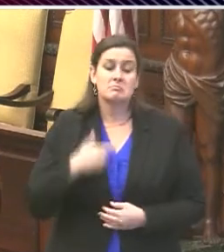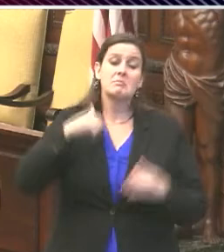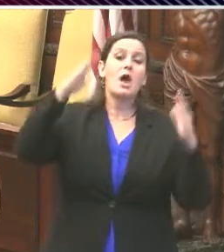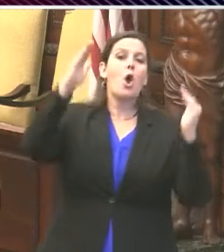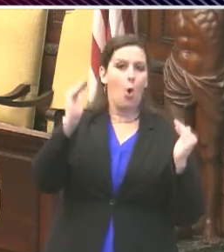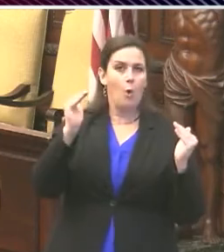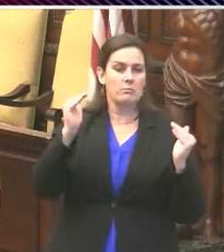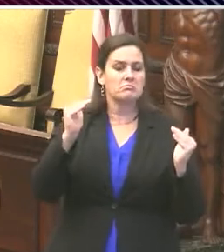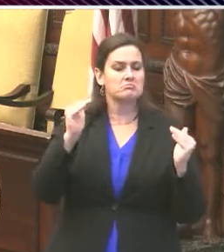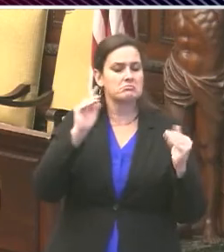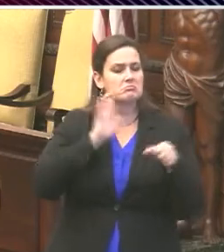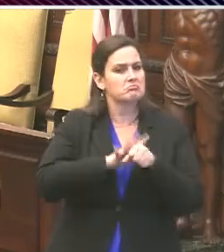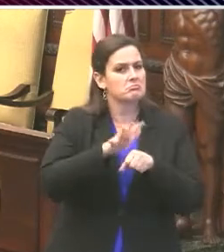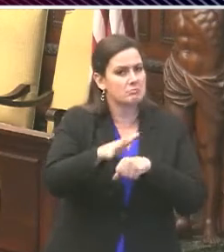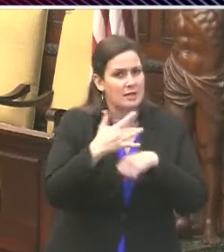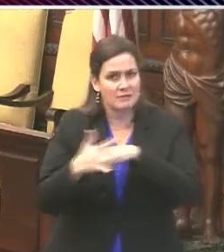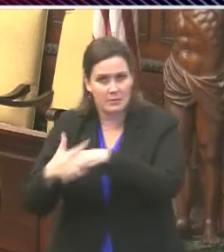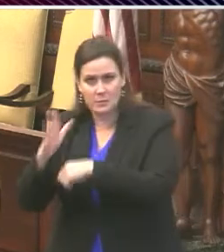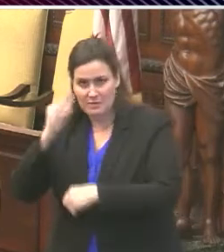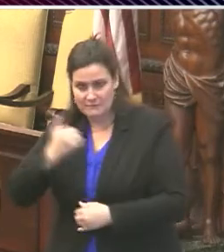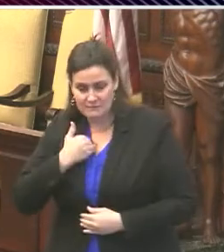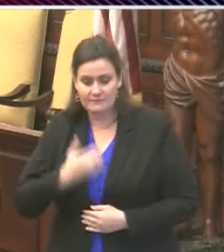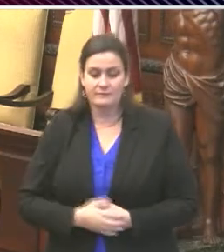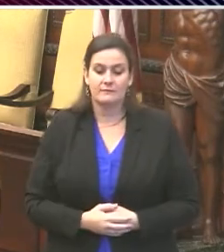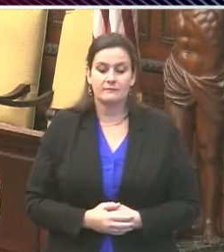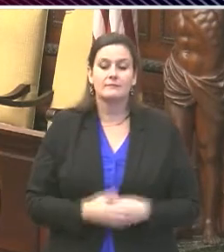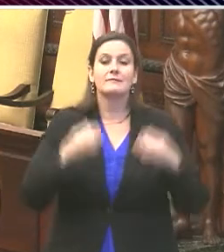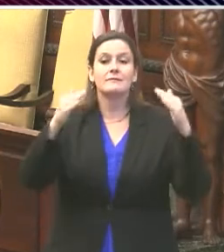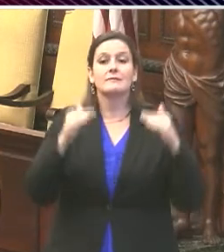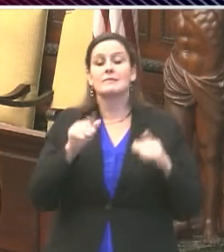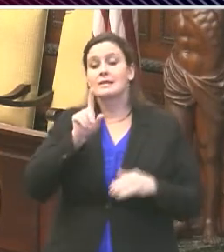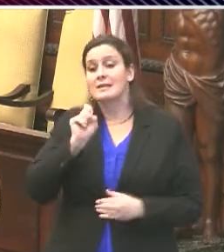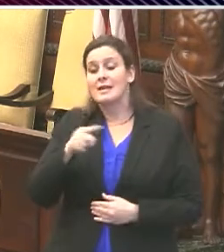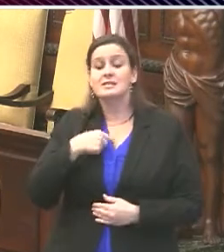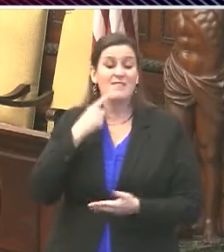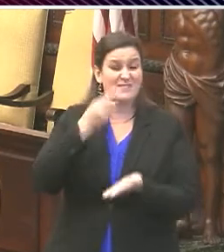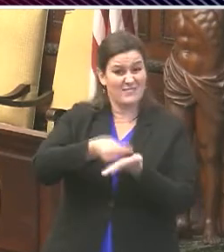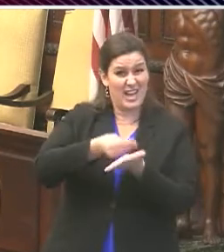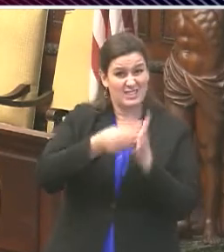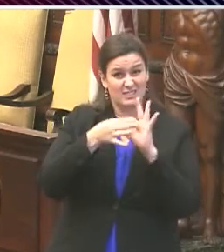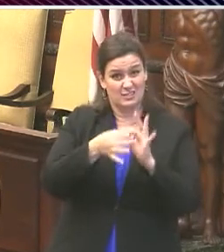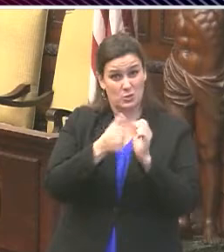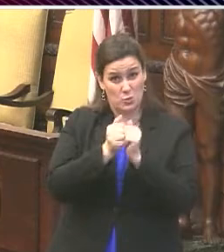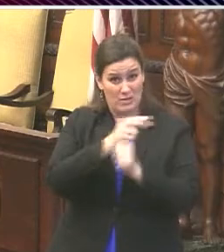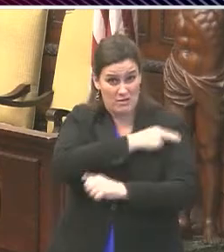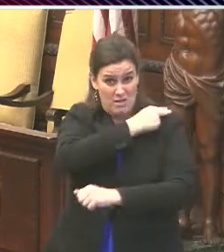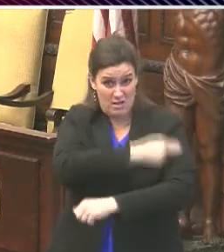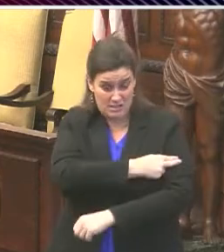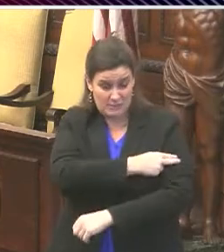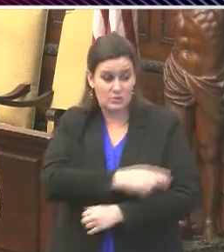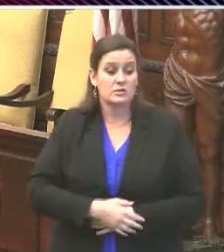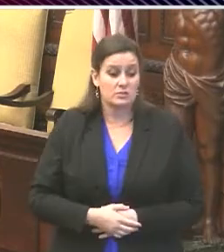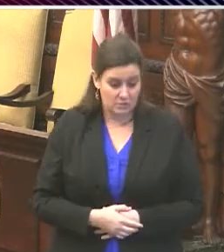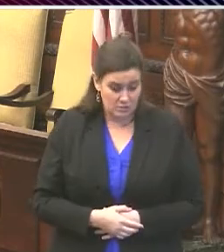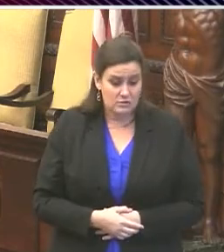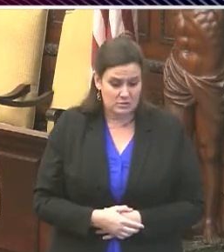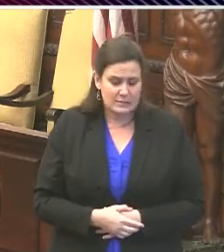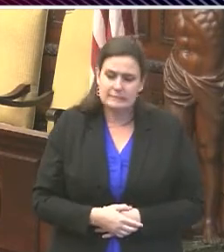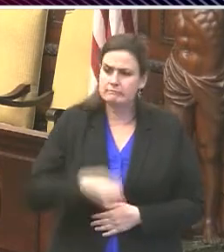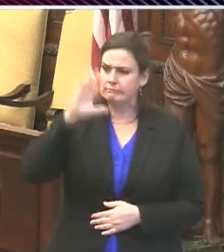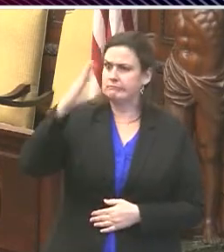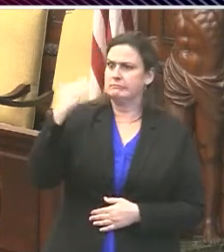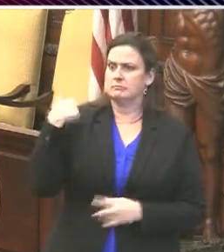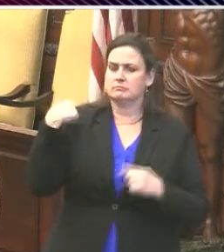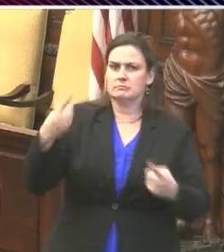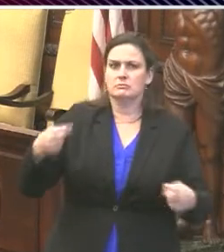that point. The finances in hospitals have obviously been a challenge